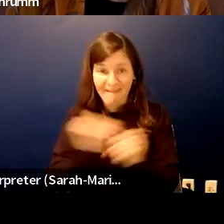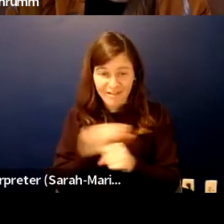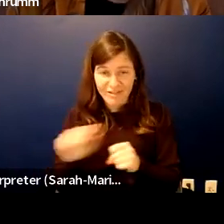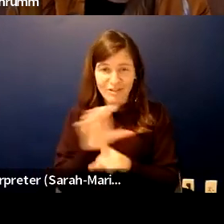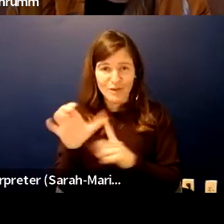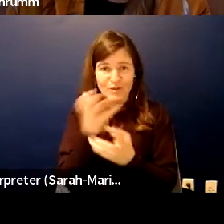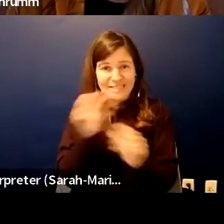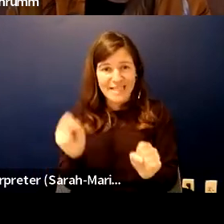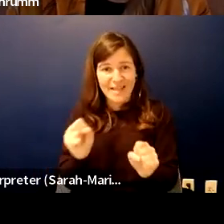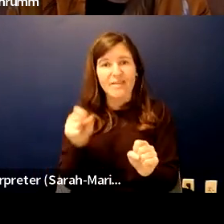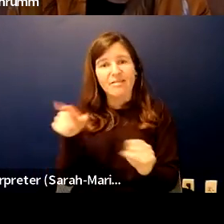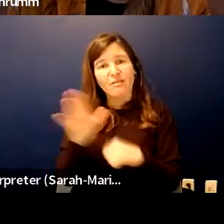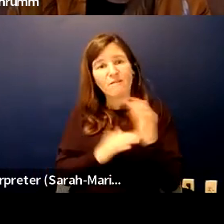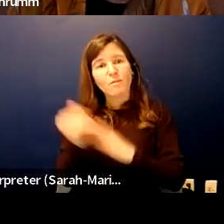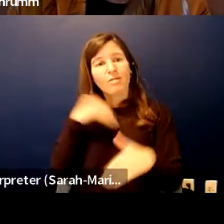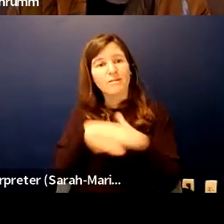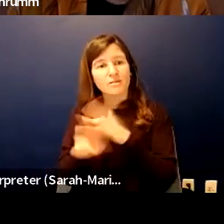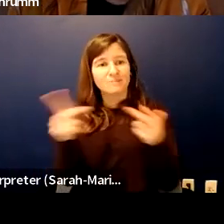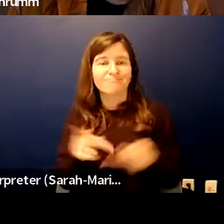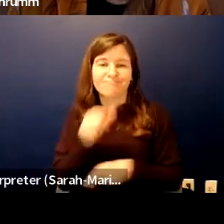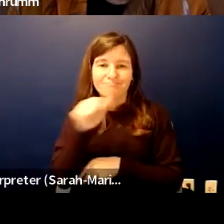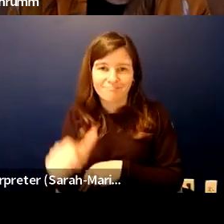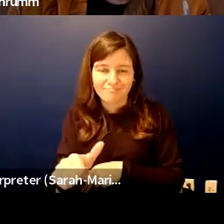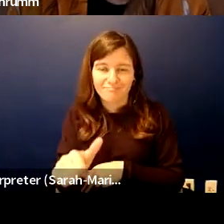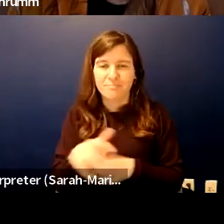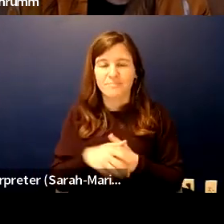So I feel like that's a really good point to bring up.